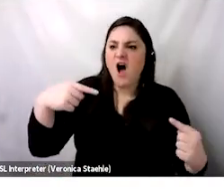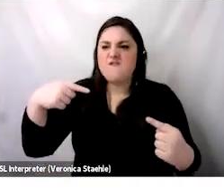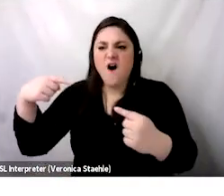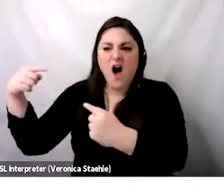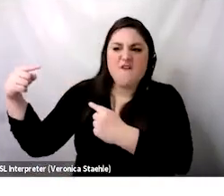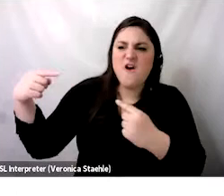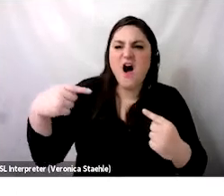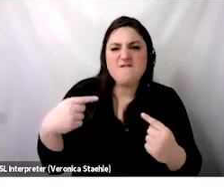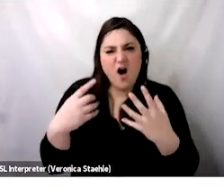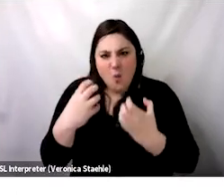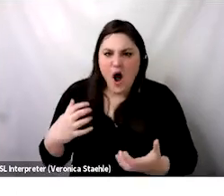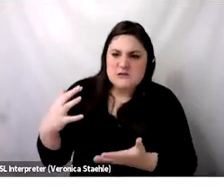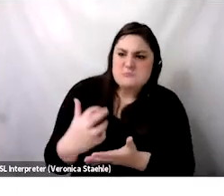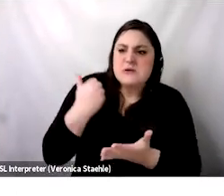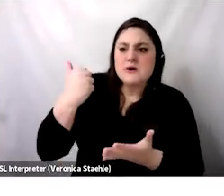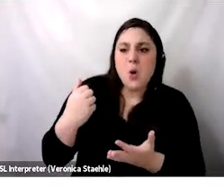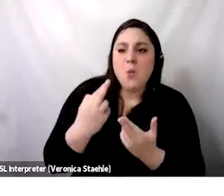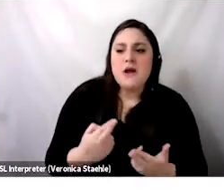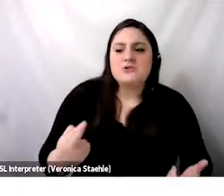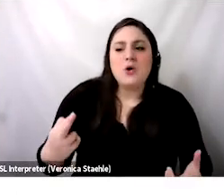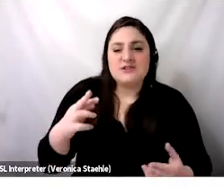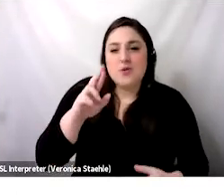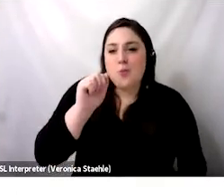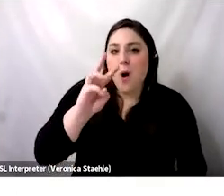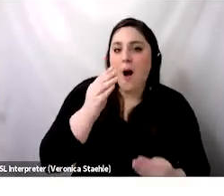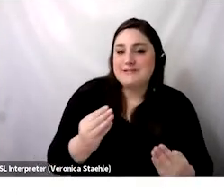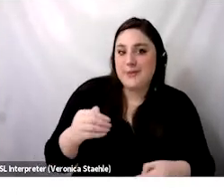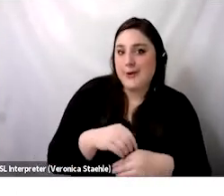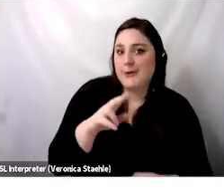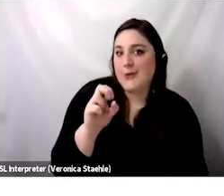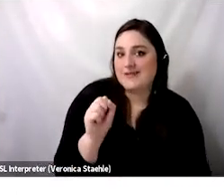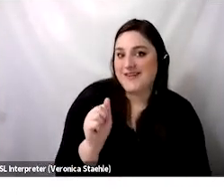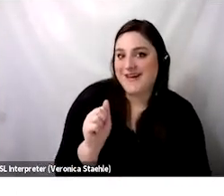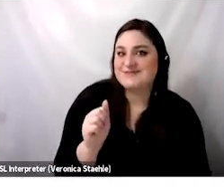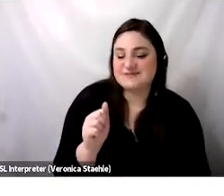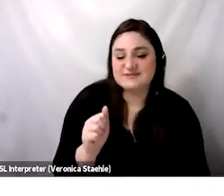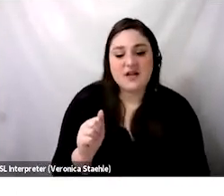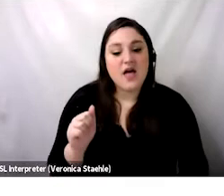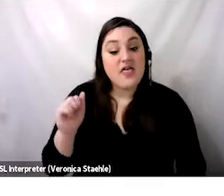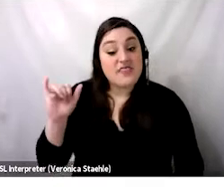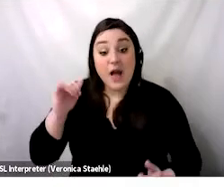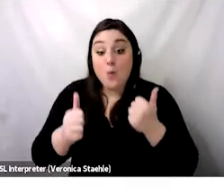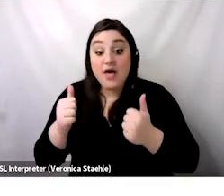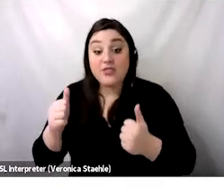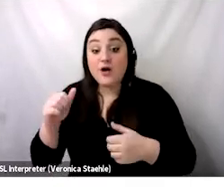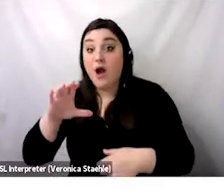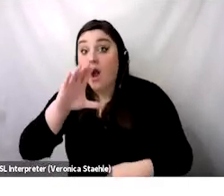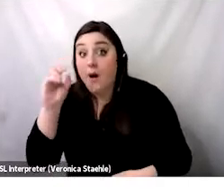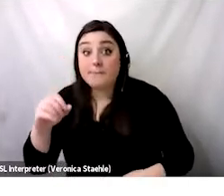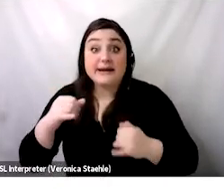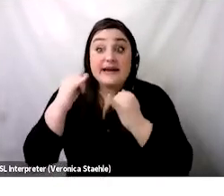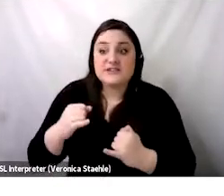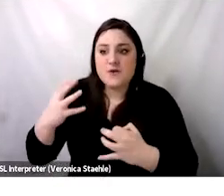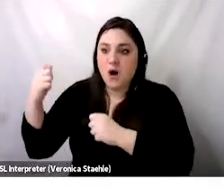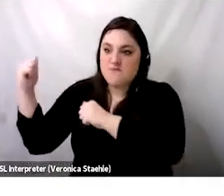its raw material, a resource that can be exploited by individuals or companies, setting the stage